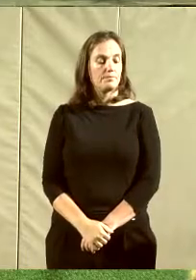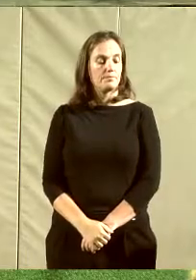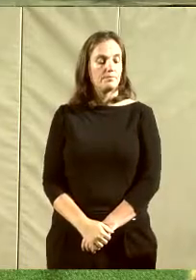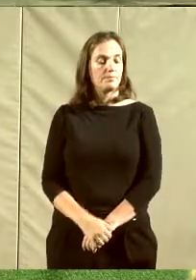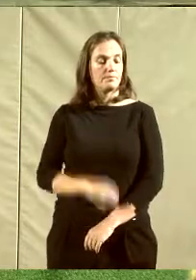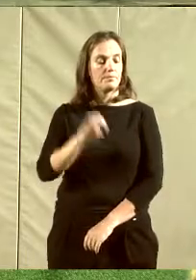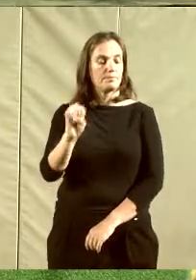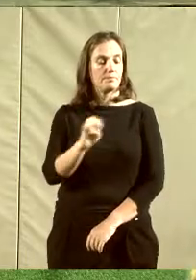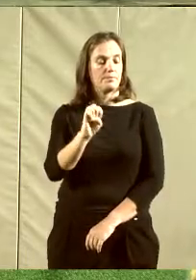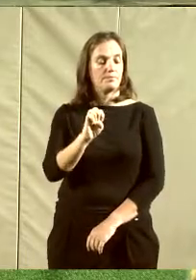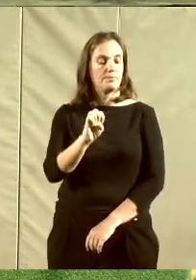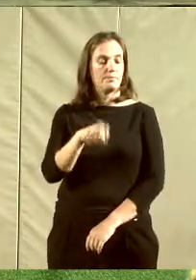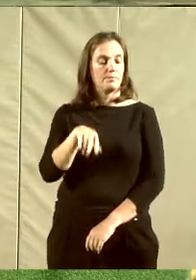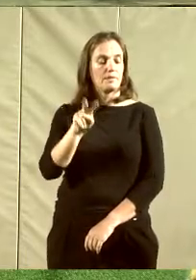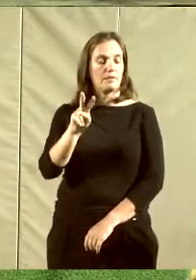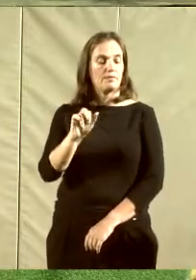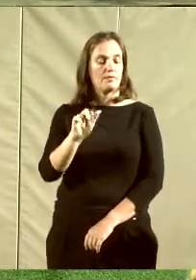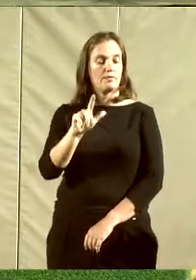Ezequiel Valente.